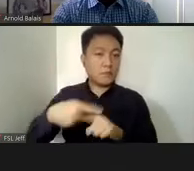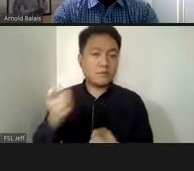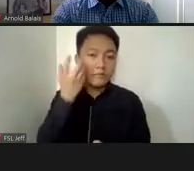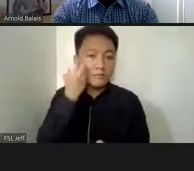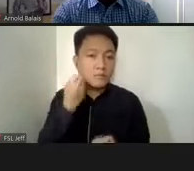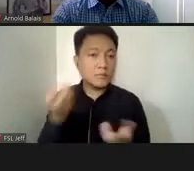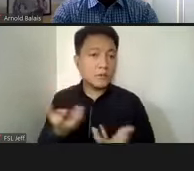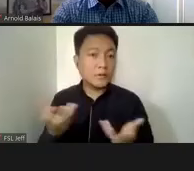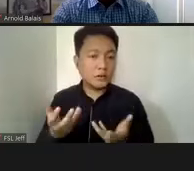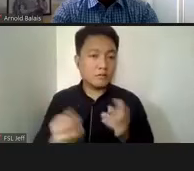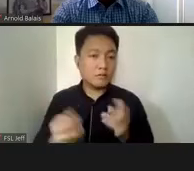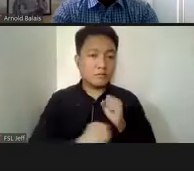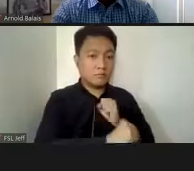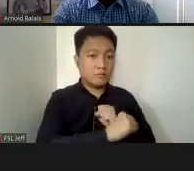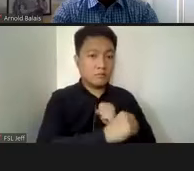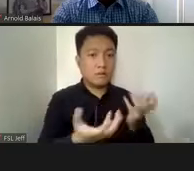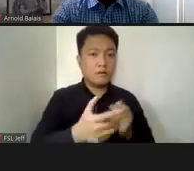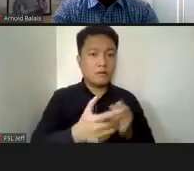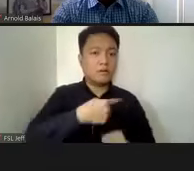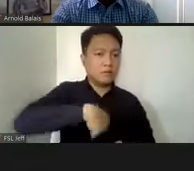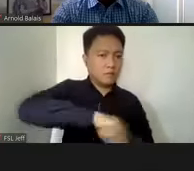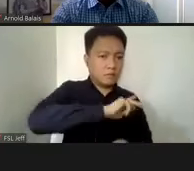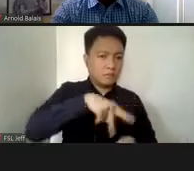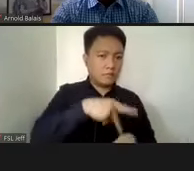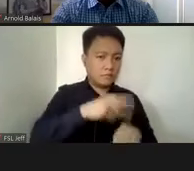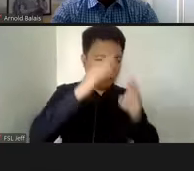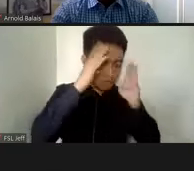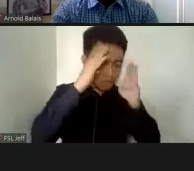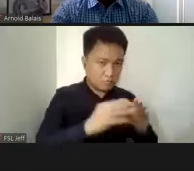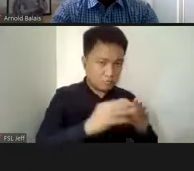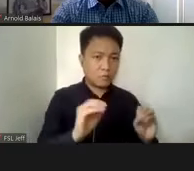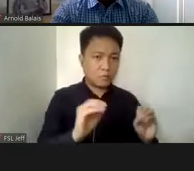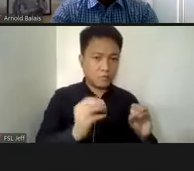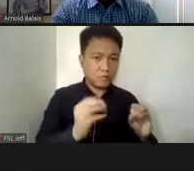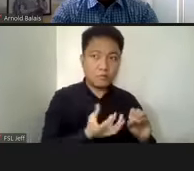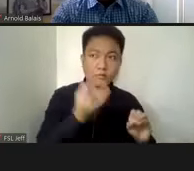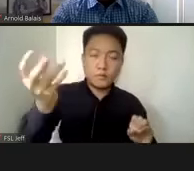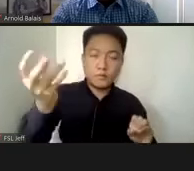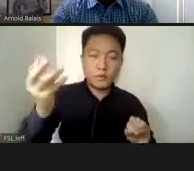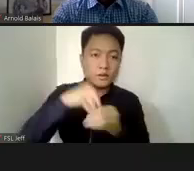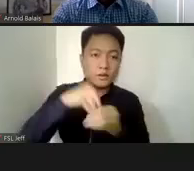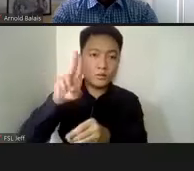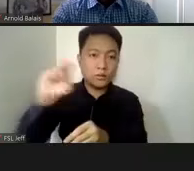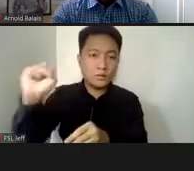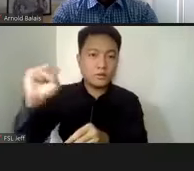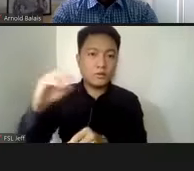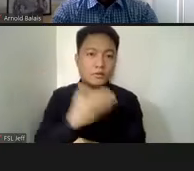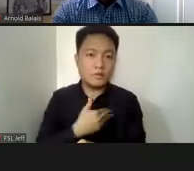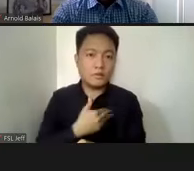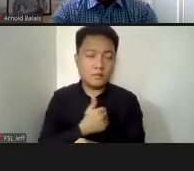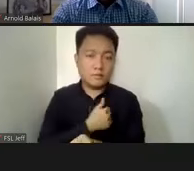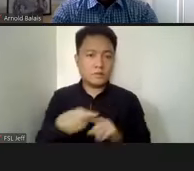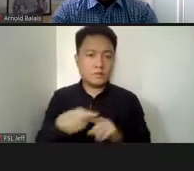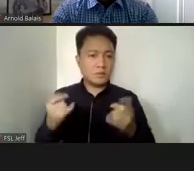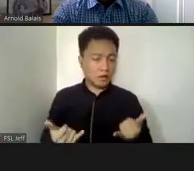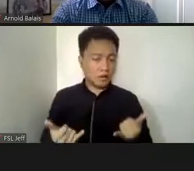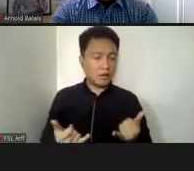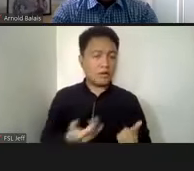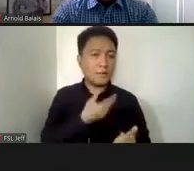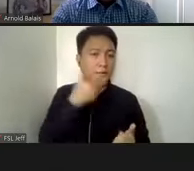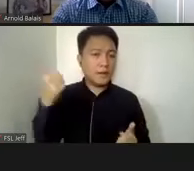lobby for our own people. At least let's apply the rule or the policy that at